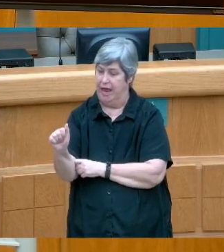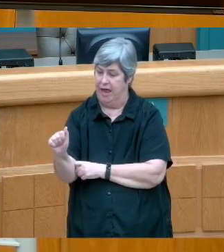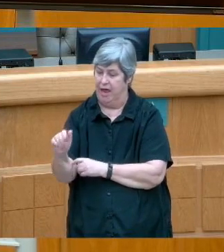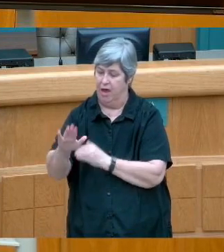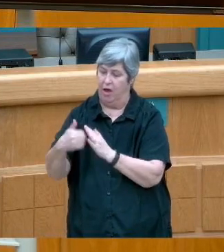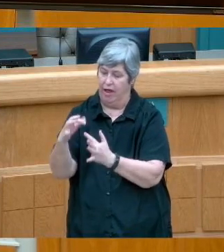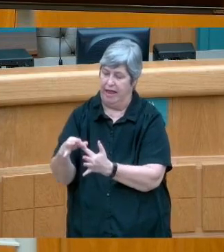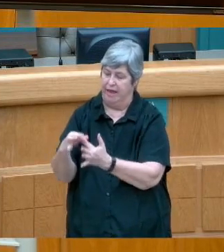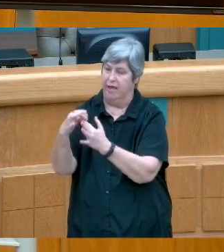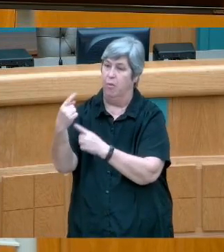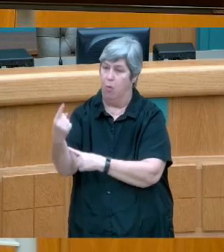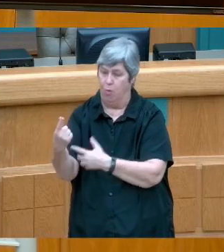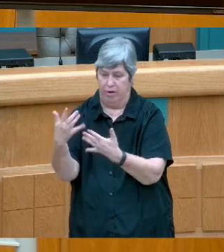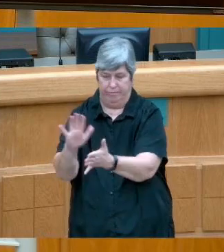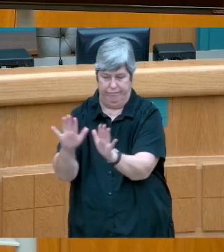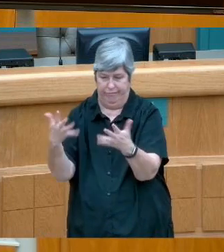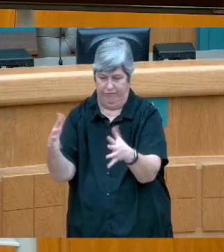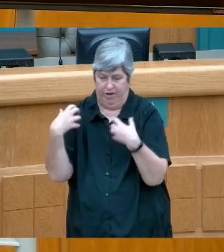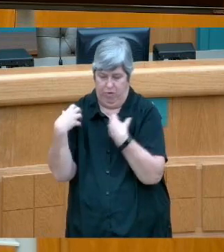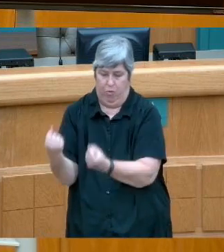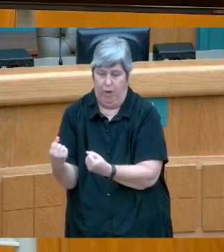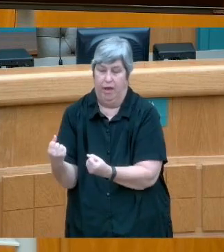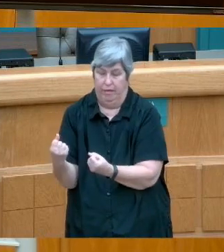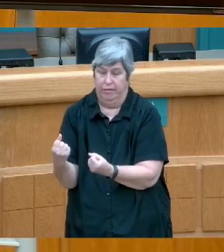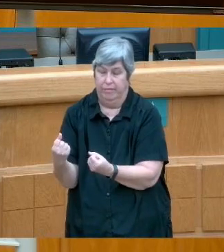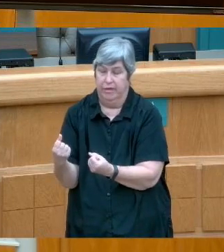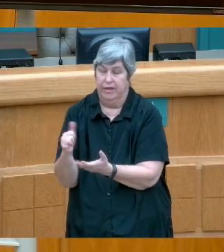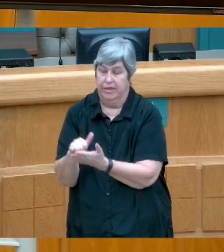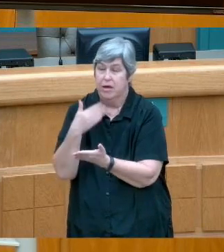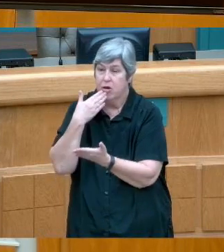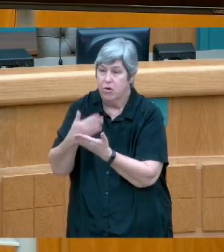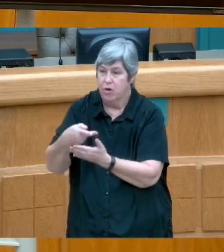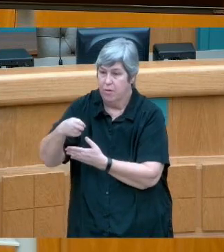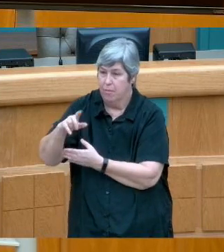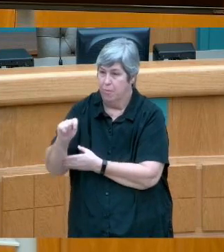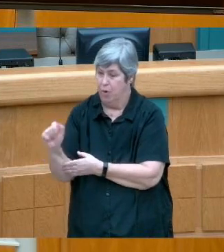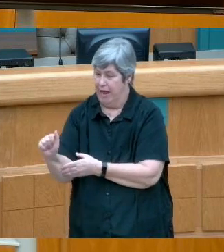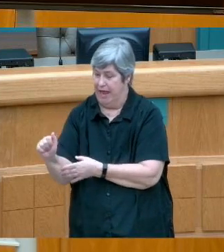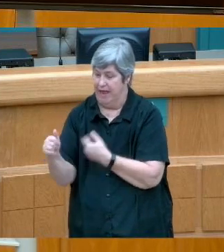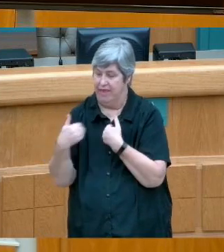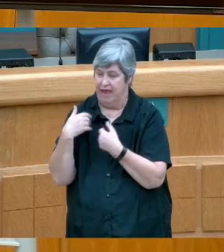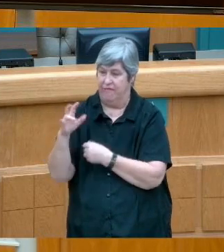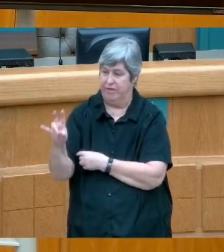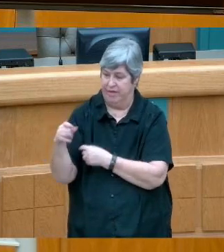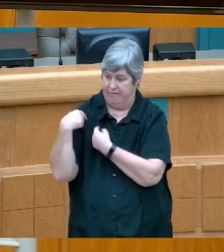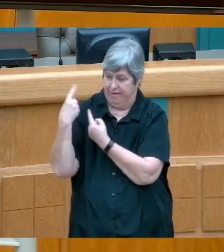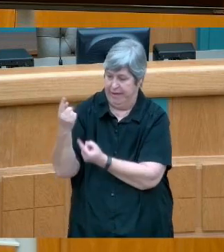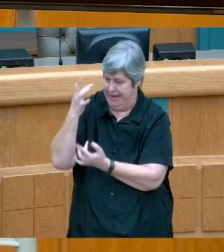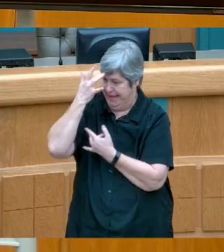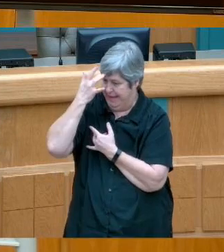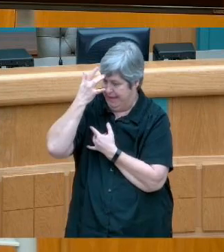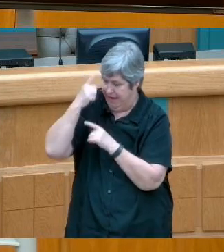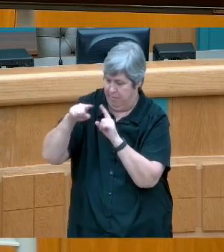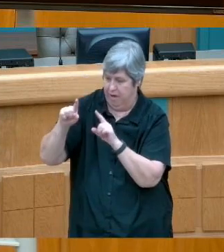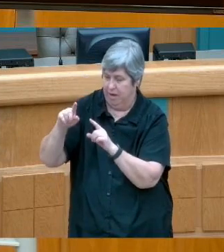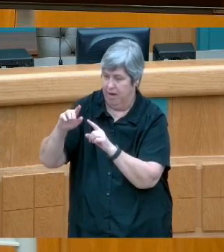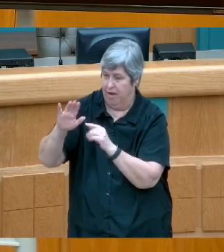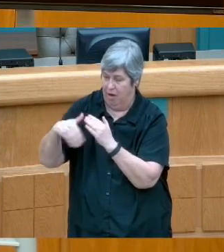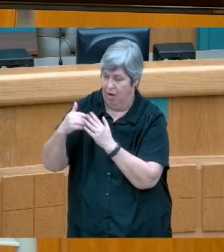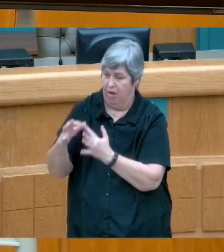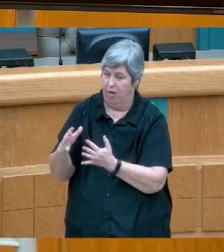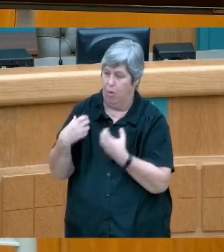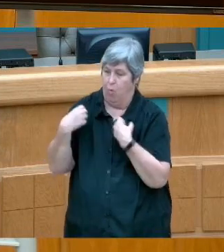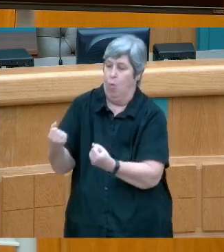1 have recovered. So that's good for Port Aransas. They had 7 that have had the virus, but all but 1 have